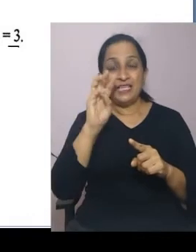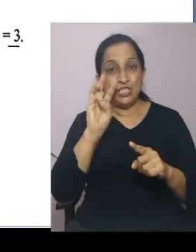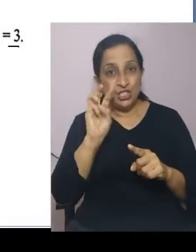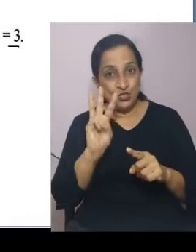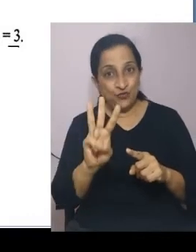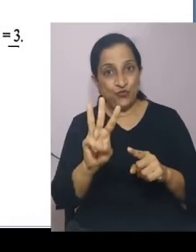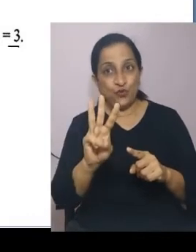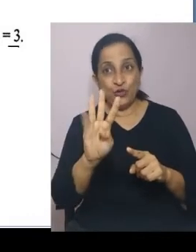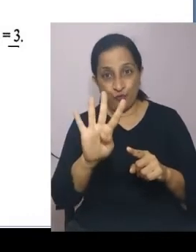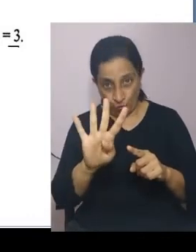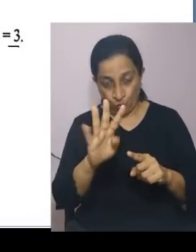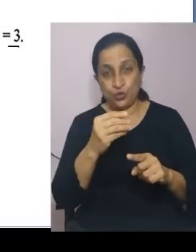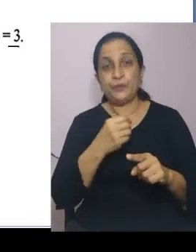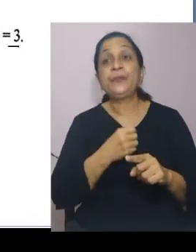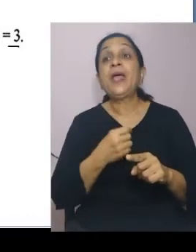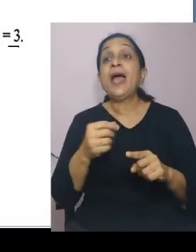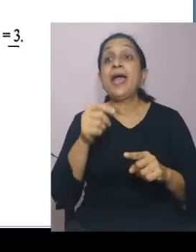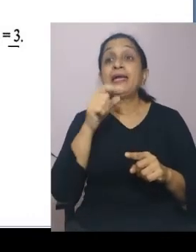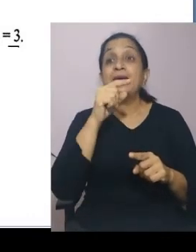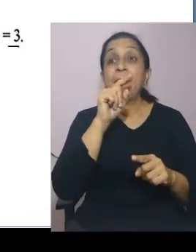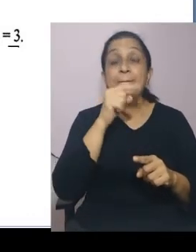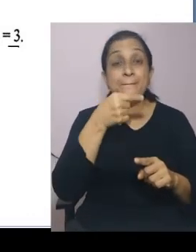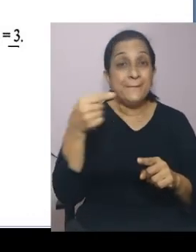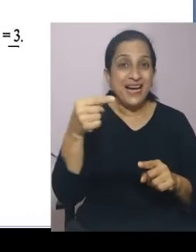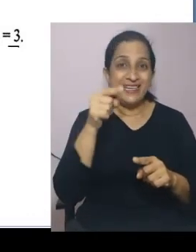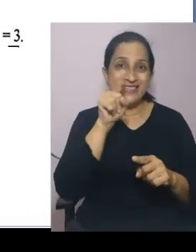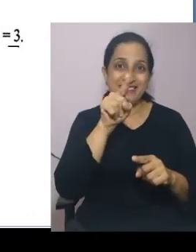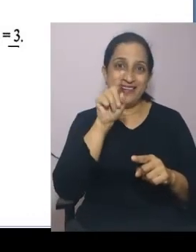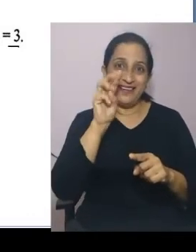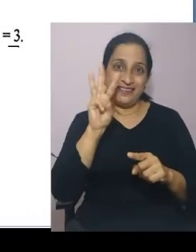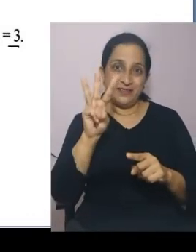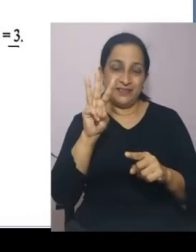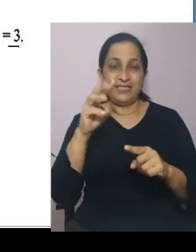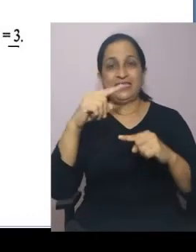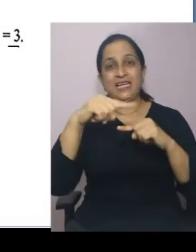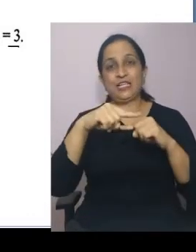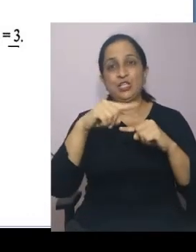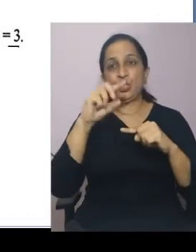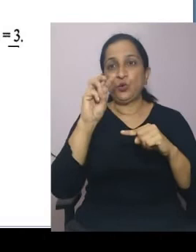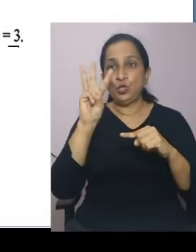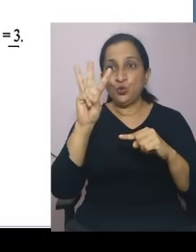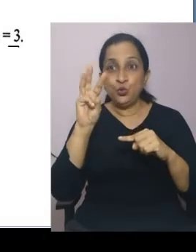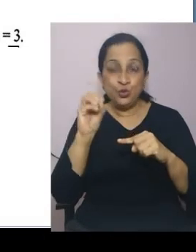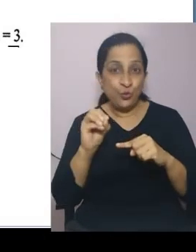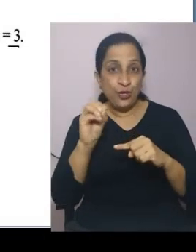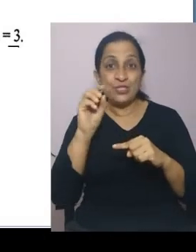1 into minus 3 is plus 3, so it is minus of 0 minus 3.